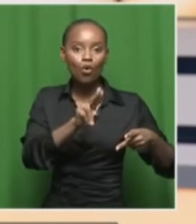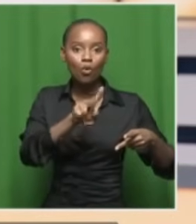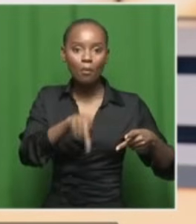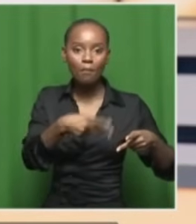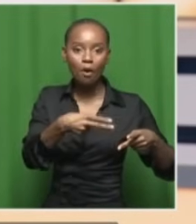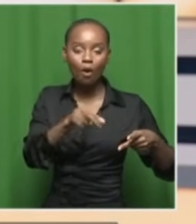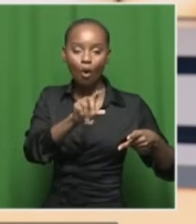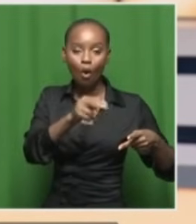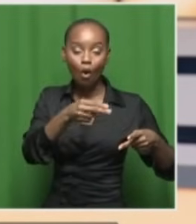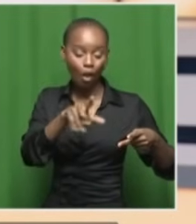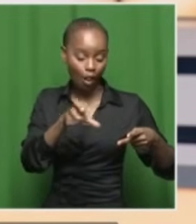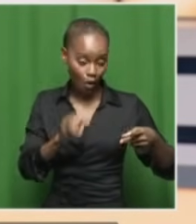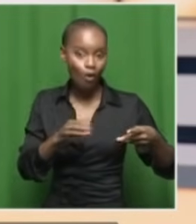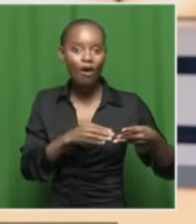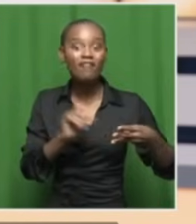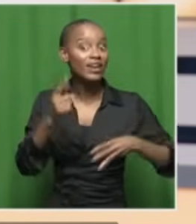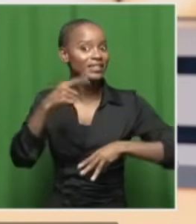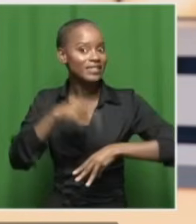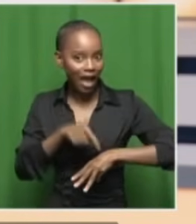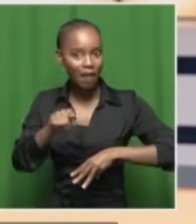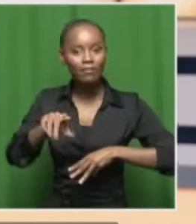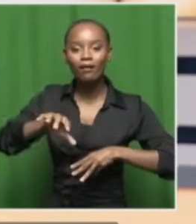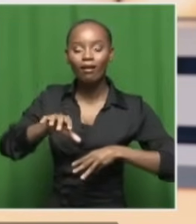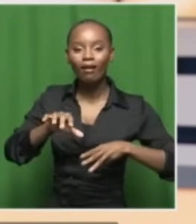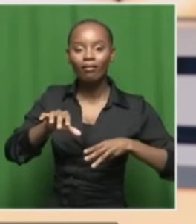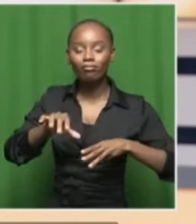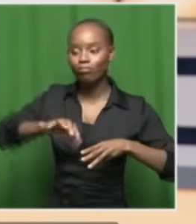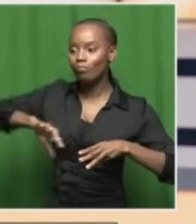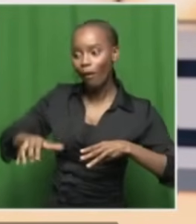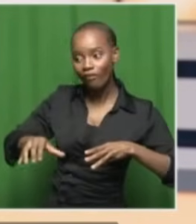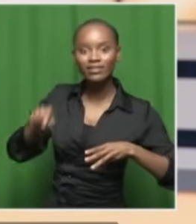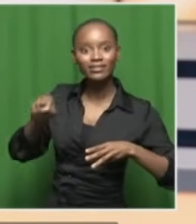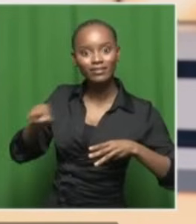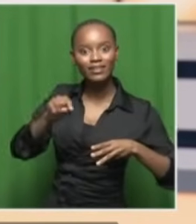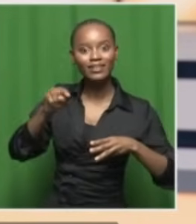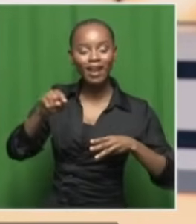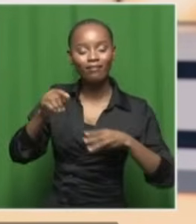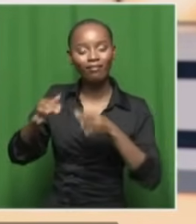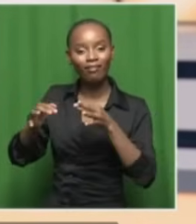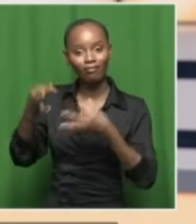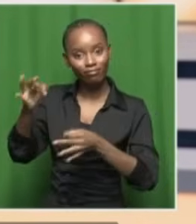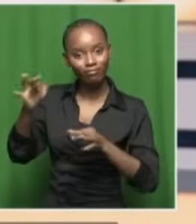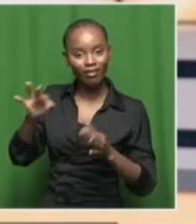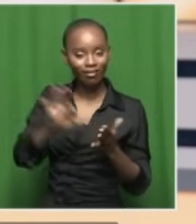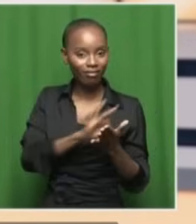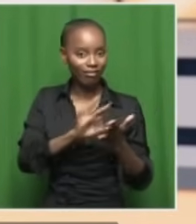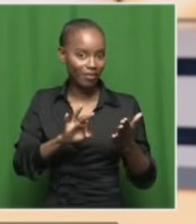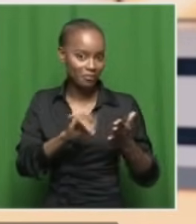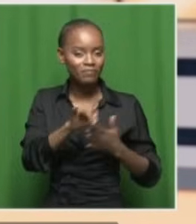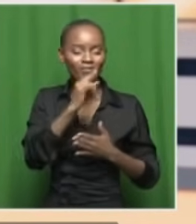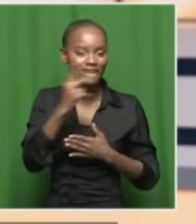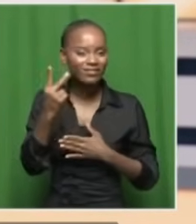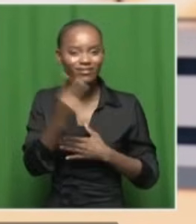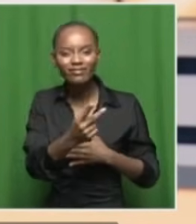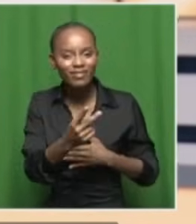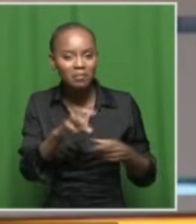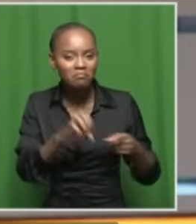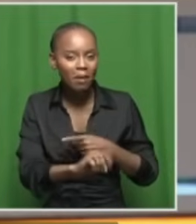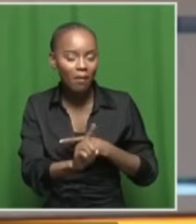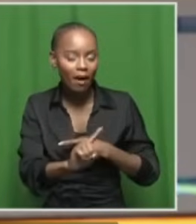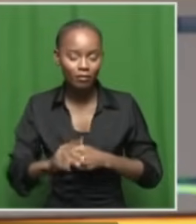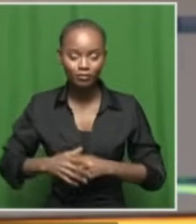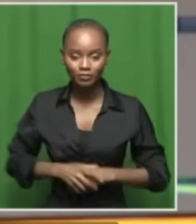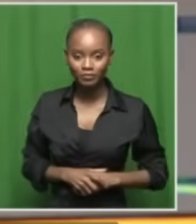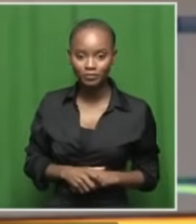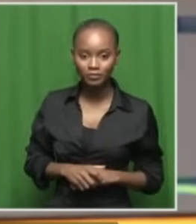outside of KZN. So those results have now come through. Yes. Let's take a quick look at what happened in Secunda. Thank you,